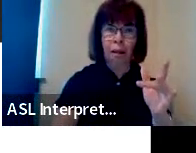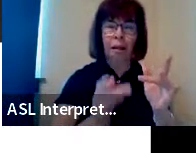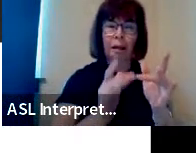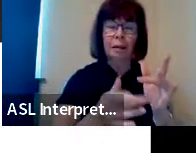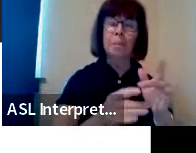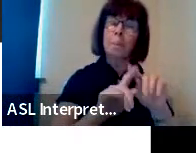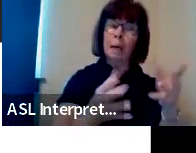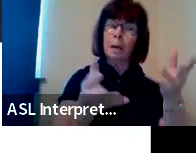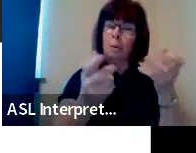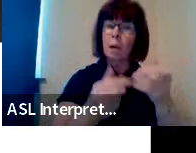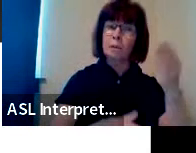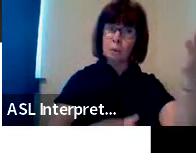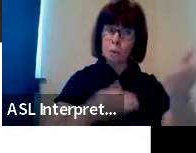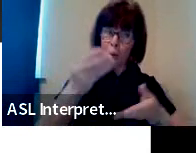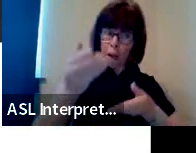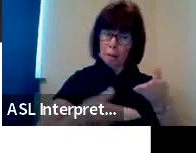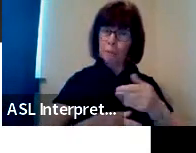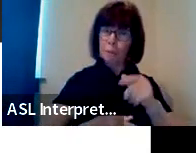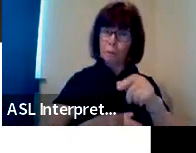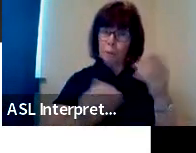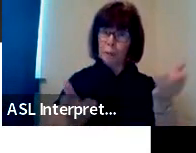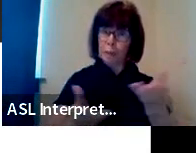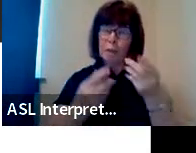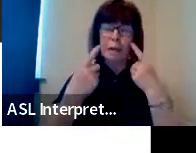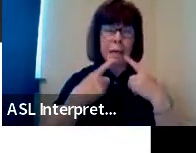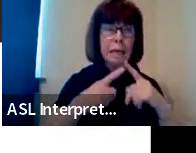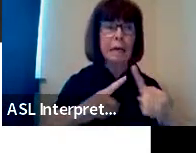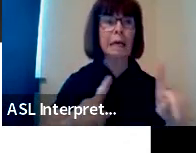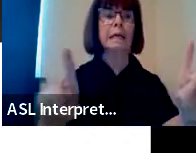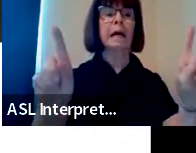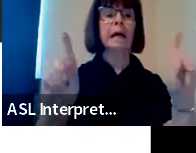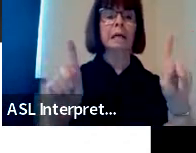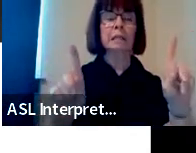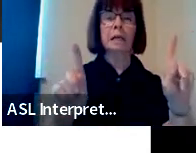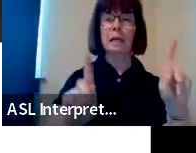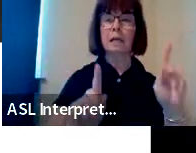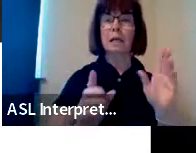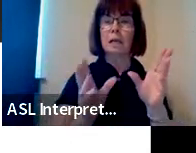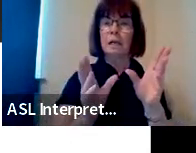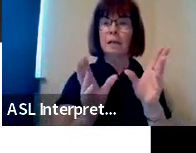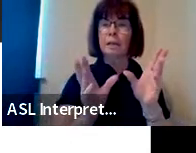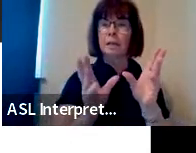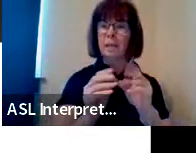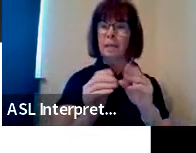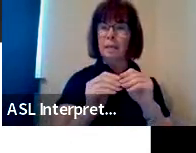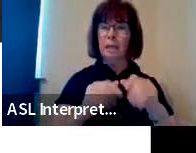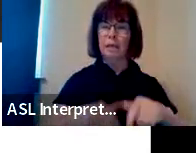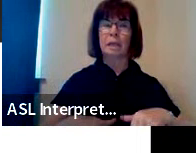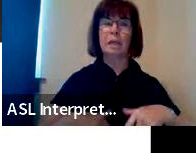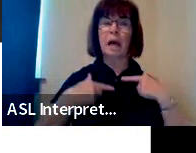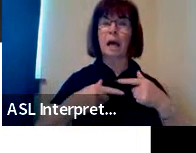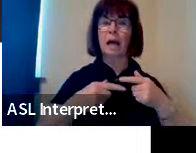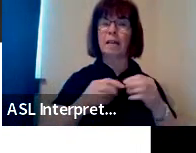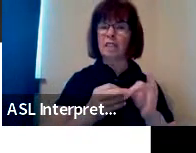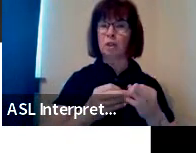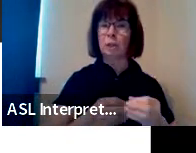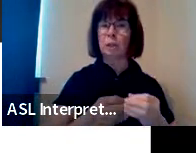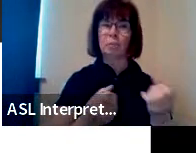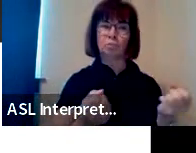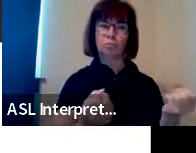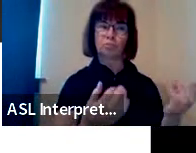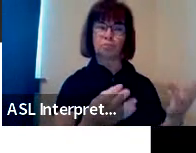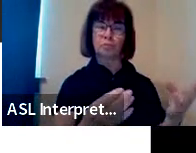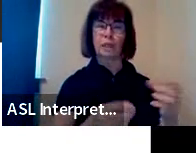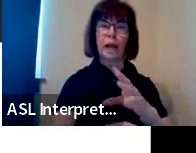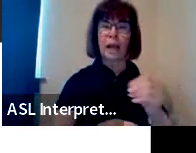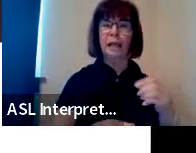and announce that we have our meeting is interpreted live in Spanish and in American